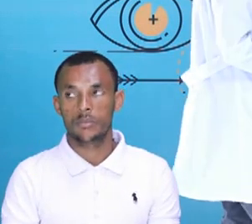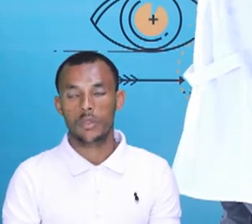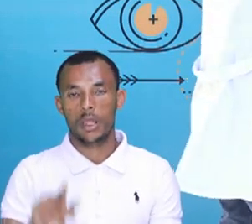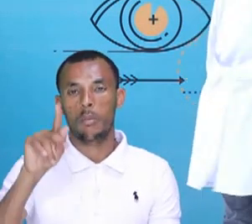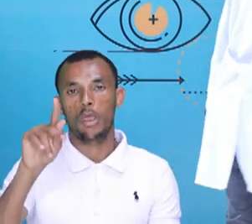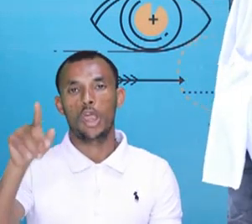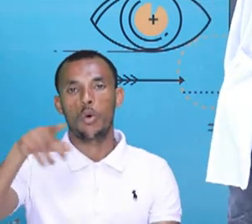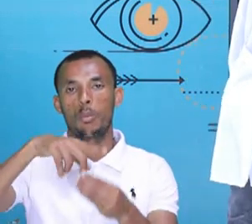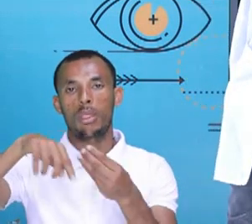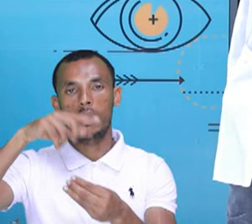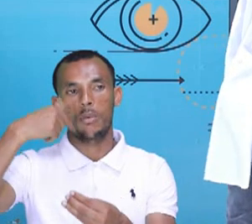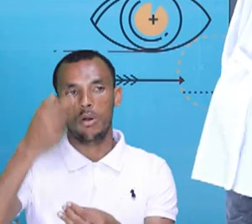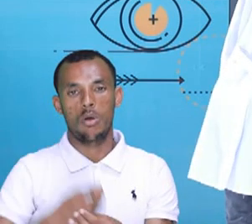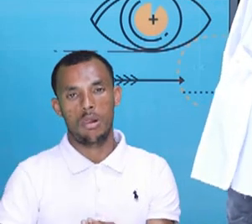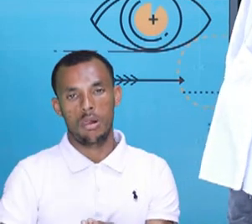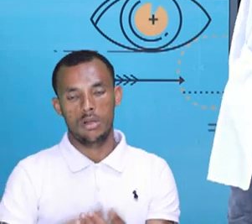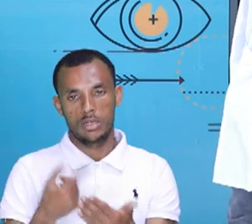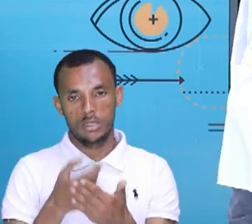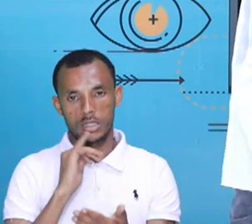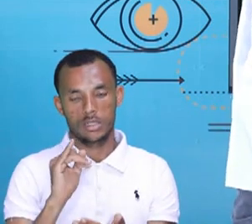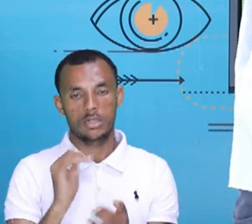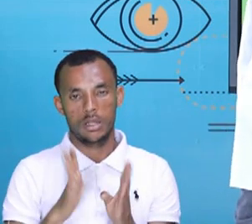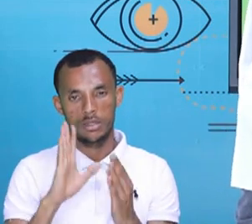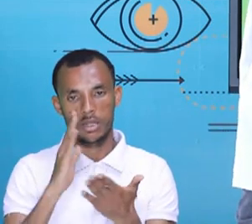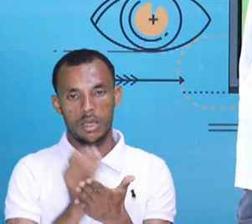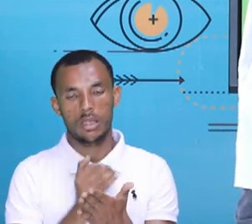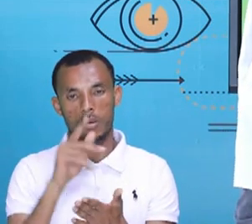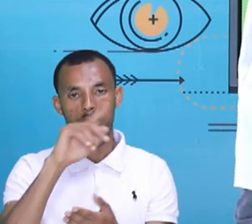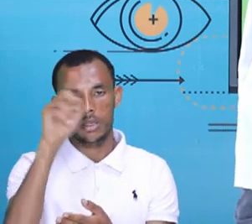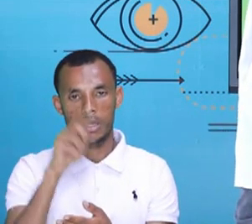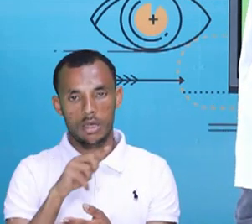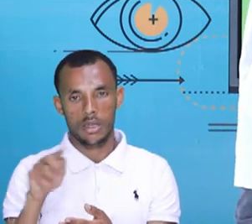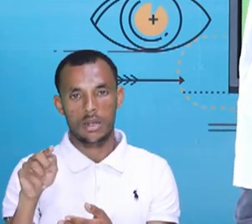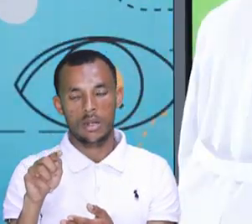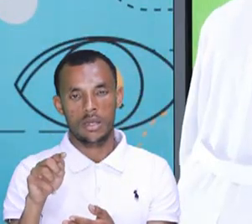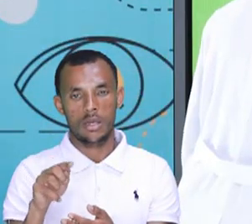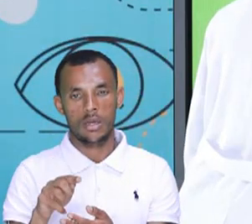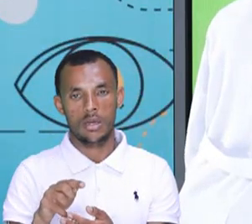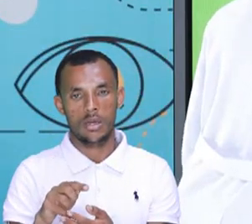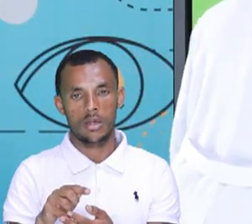P orbital. This is, let's take Pz.